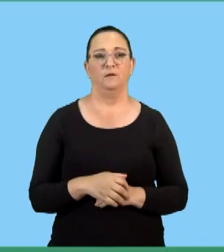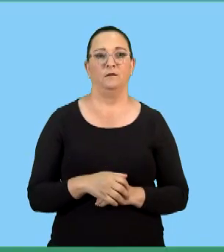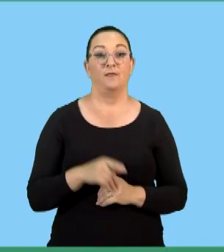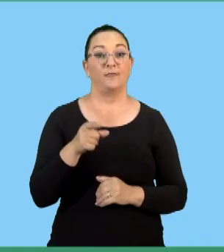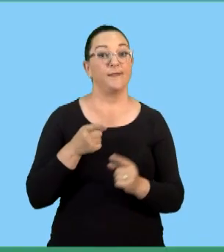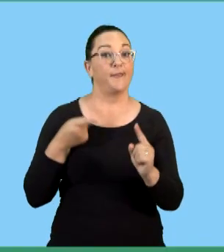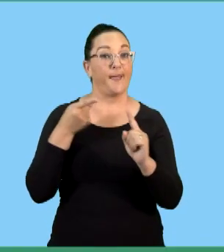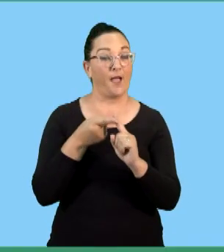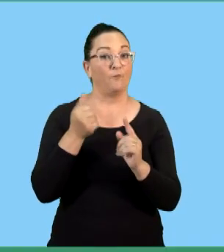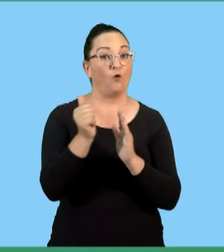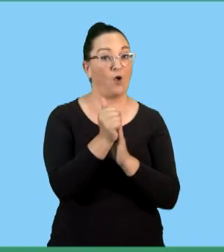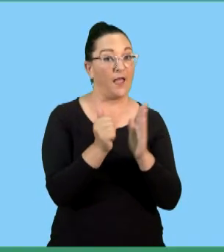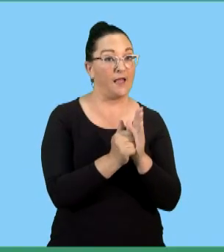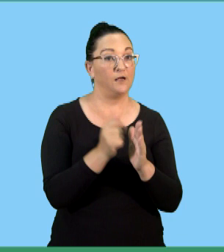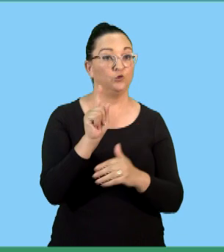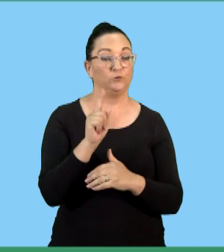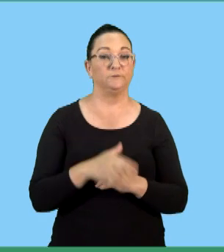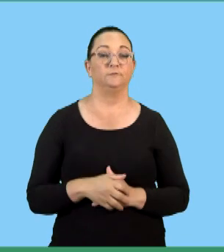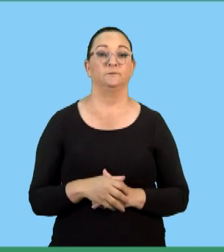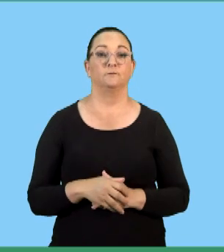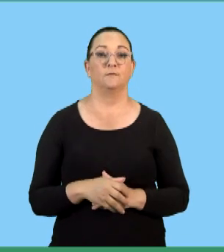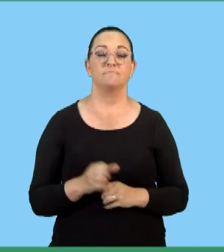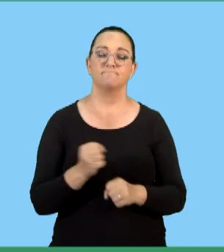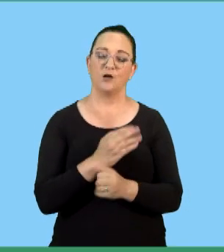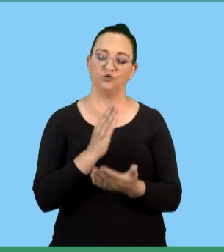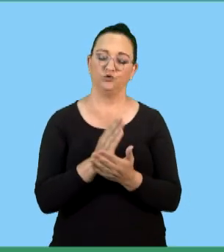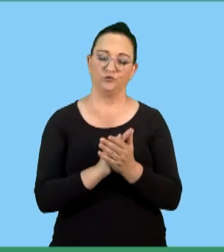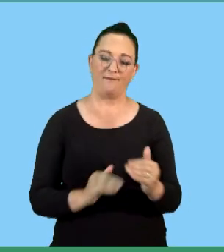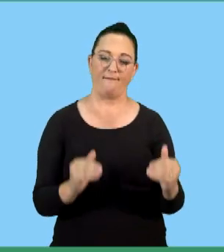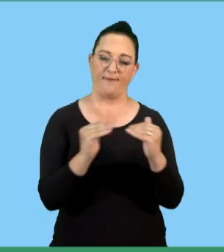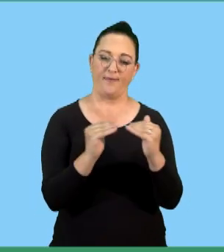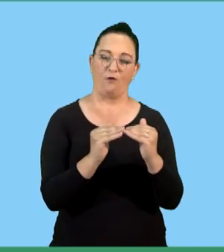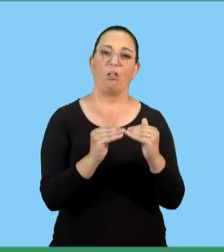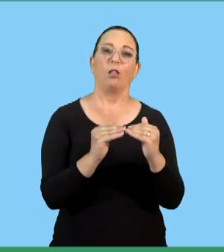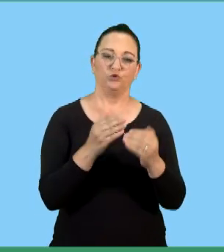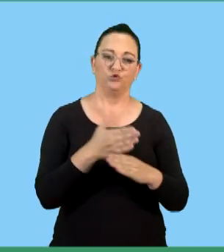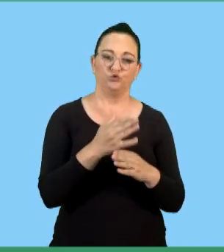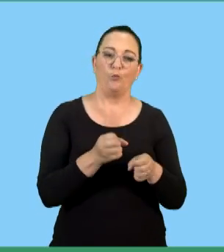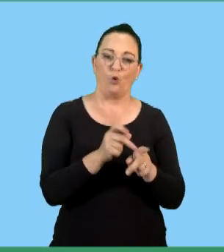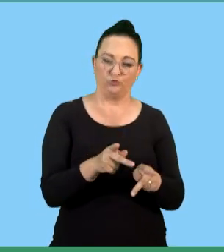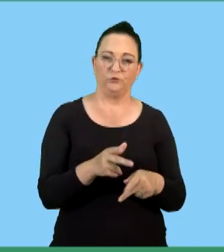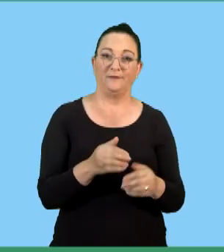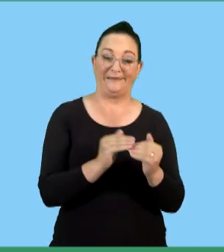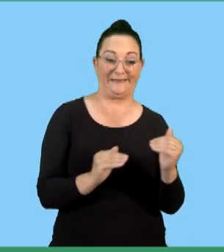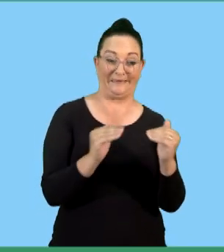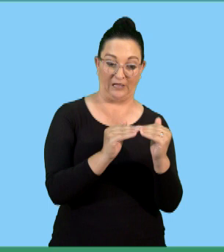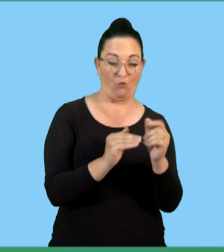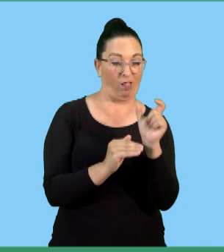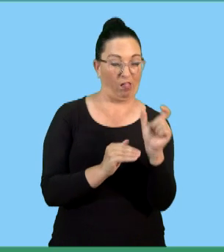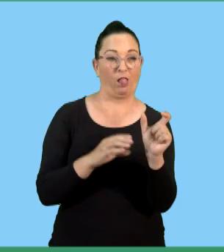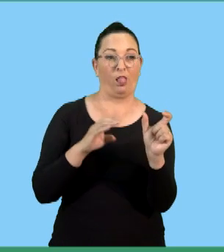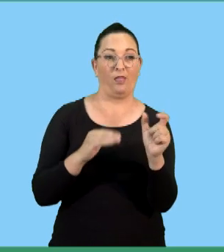main aim of this act is to ensure equal job opportunities, don't forget, equal is a key